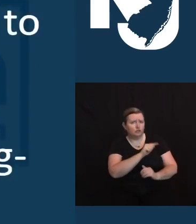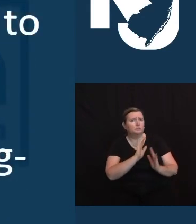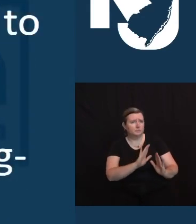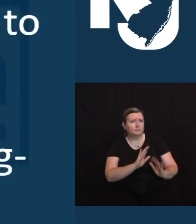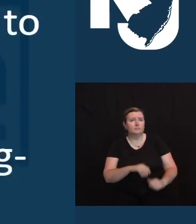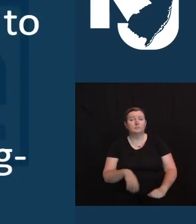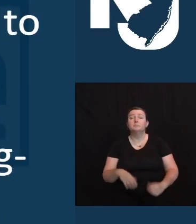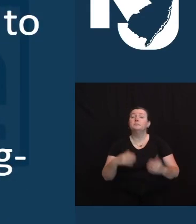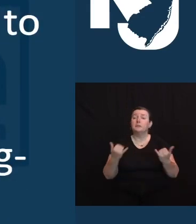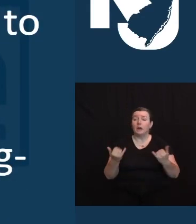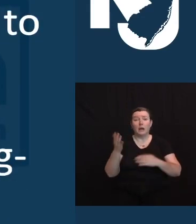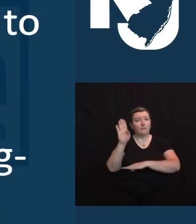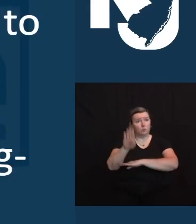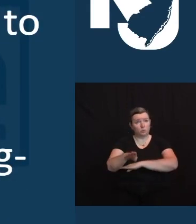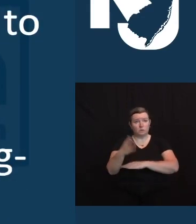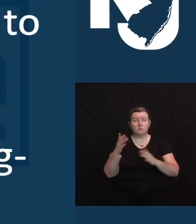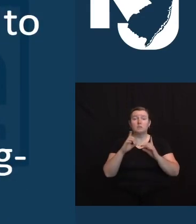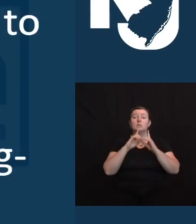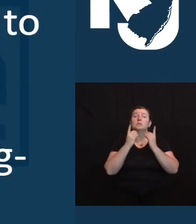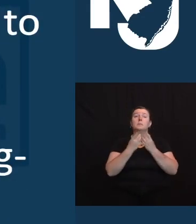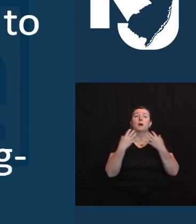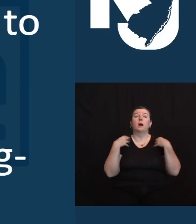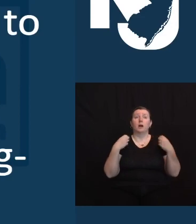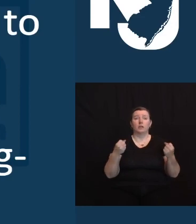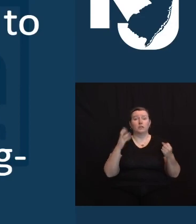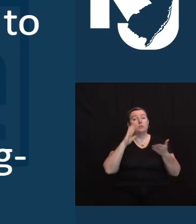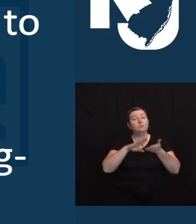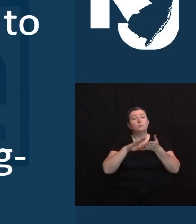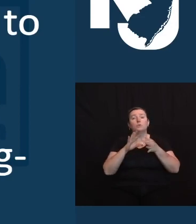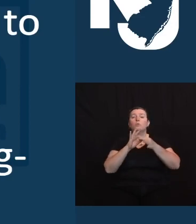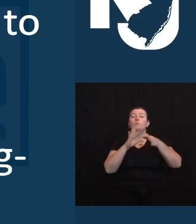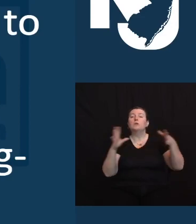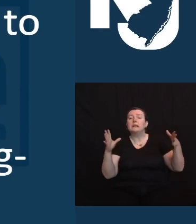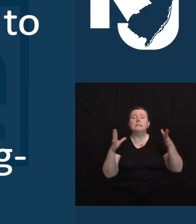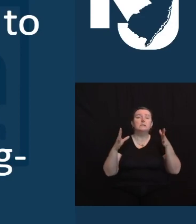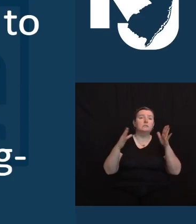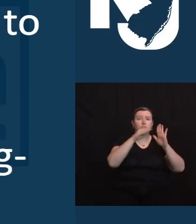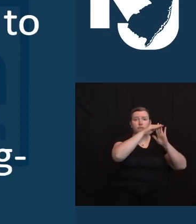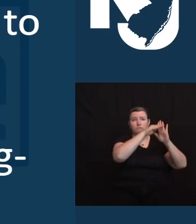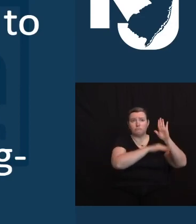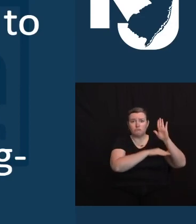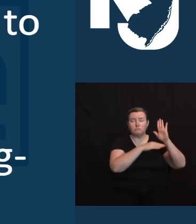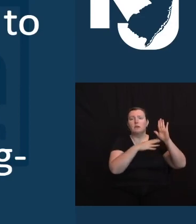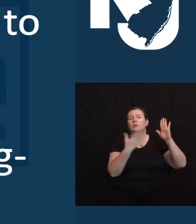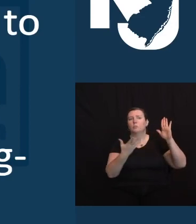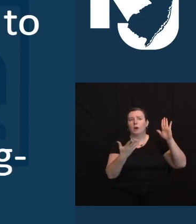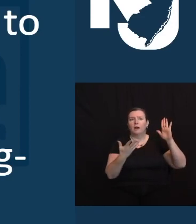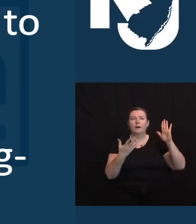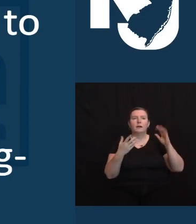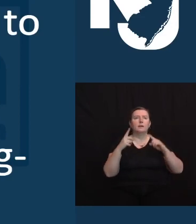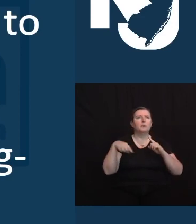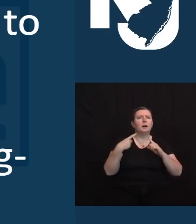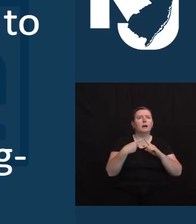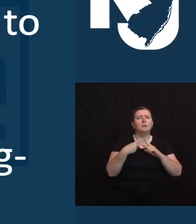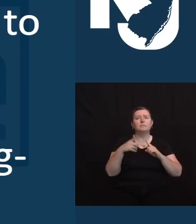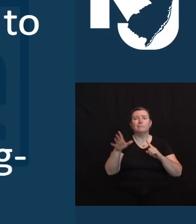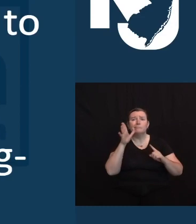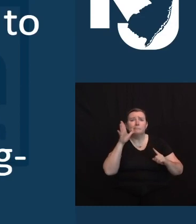Health, under Judy's leadership, will be releasing guidelines that will allow the parents or legal guardians of